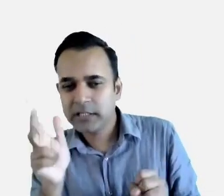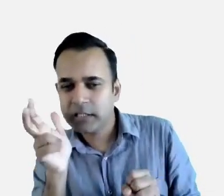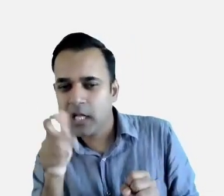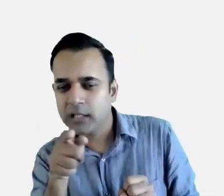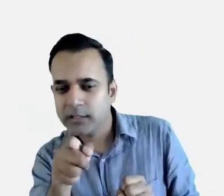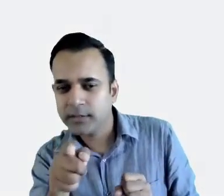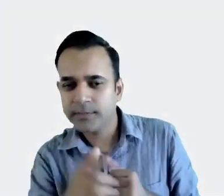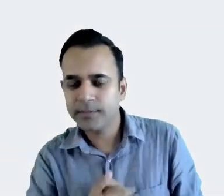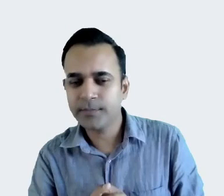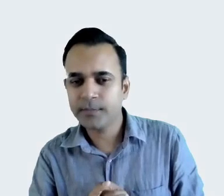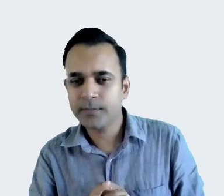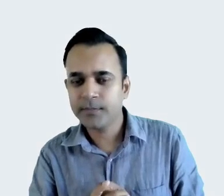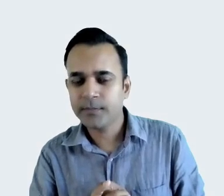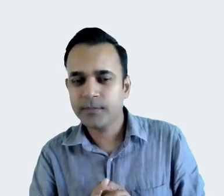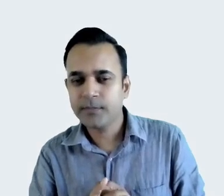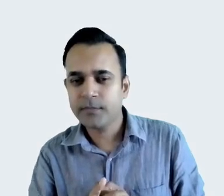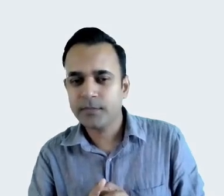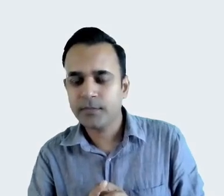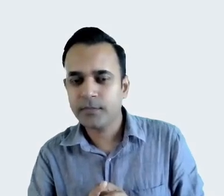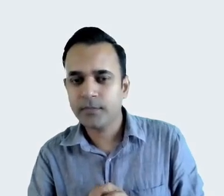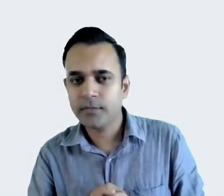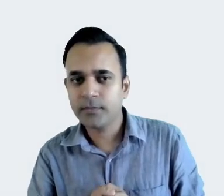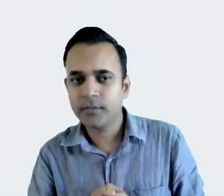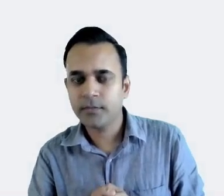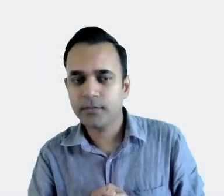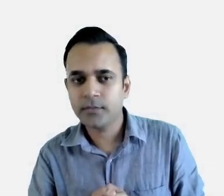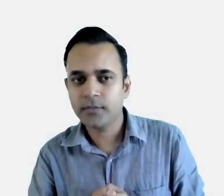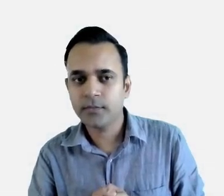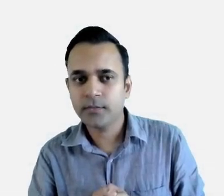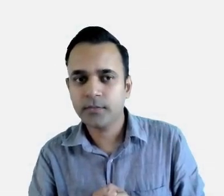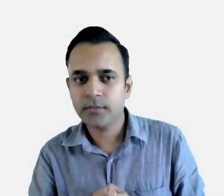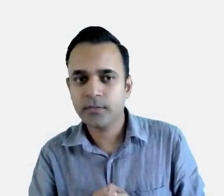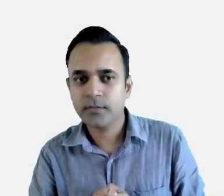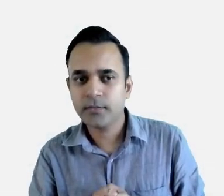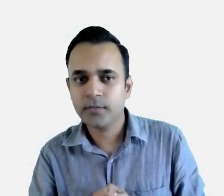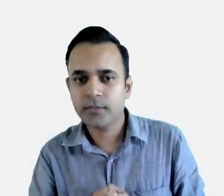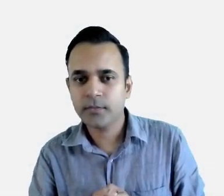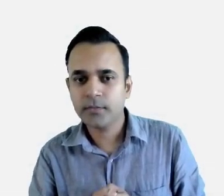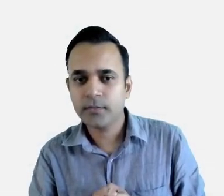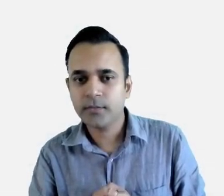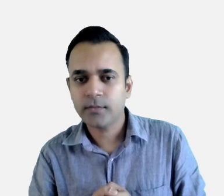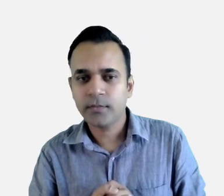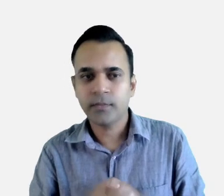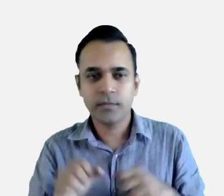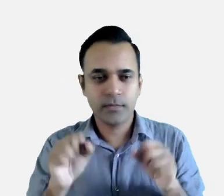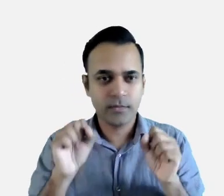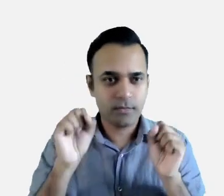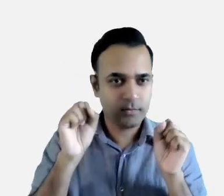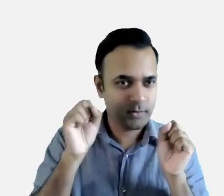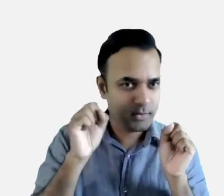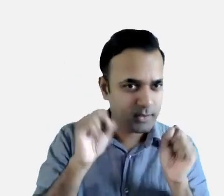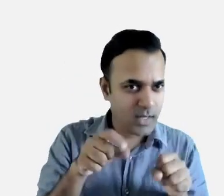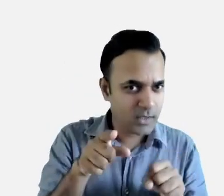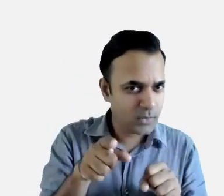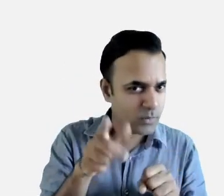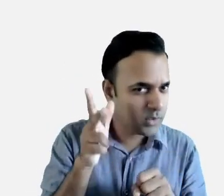It sounds like you can hear us, but we still cannot hear you. I'm terribly sorry.